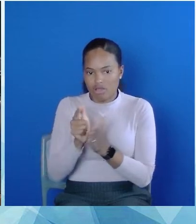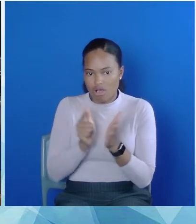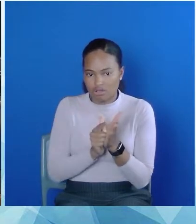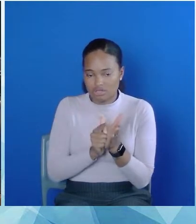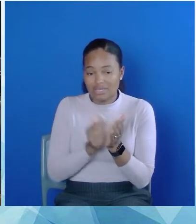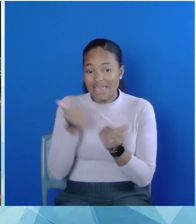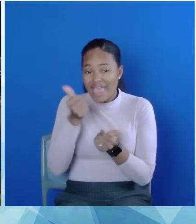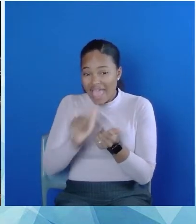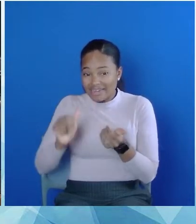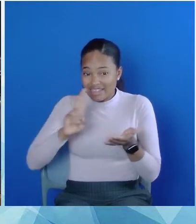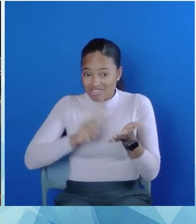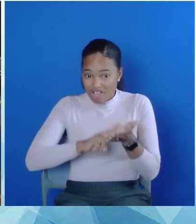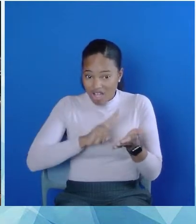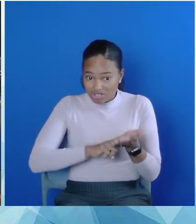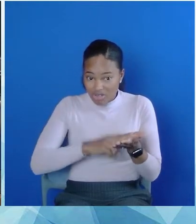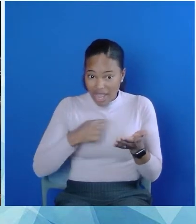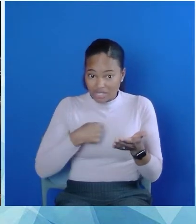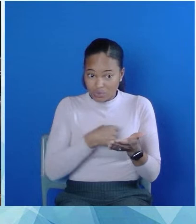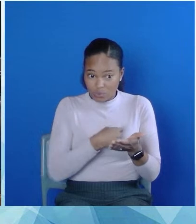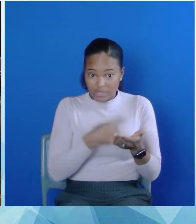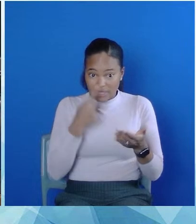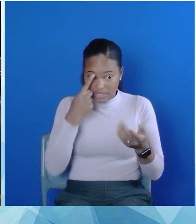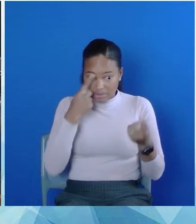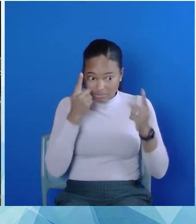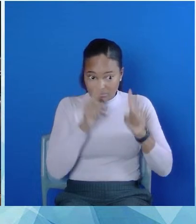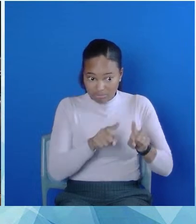into has to be with a state-approved vendor.